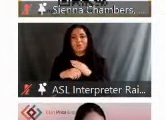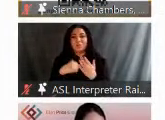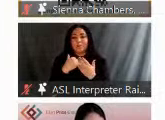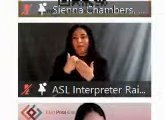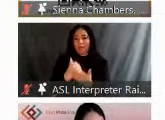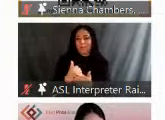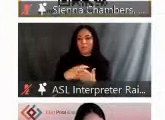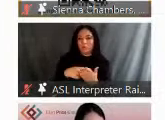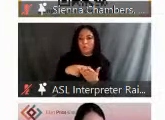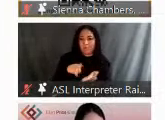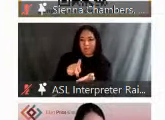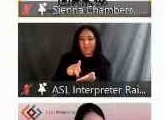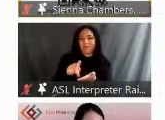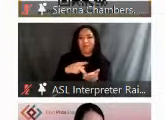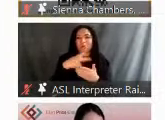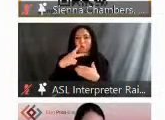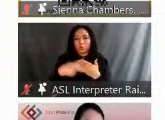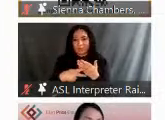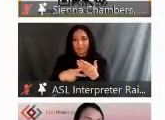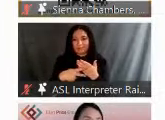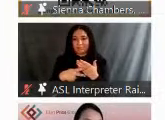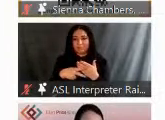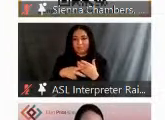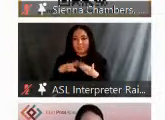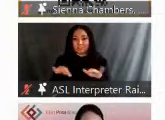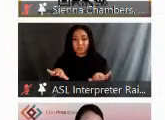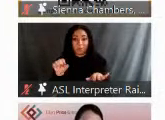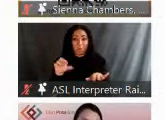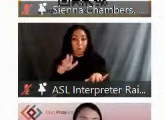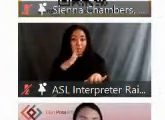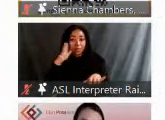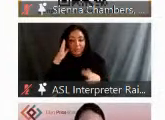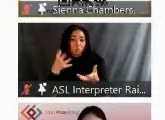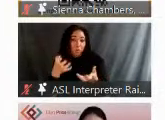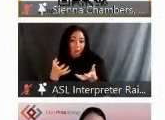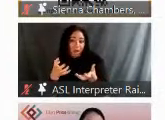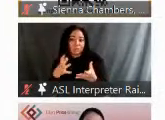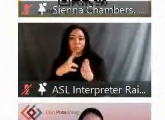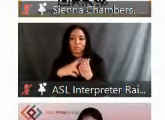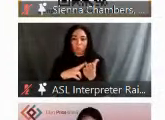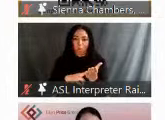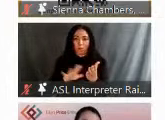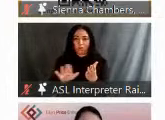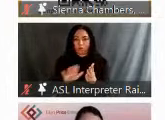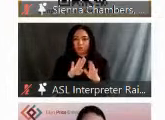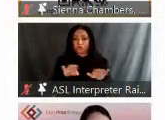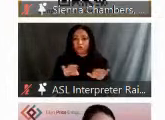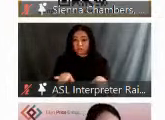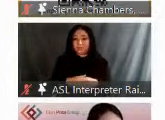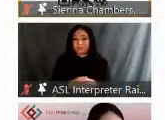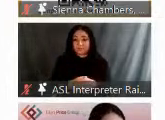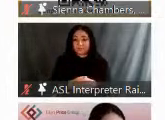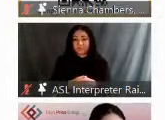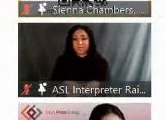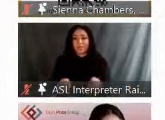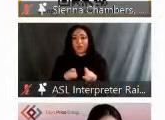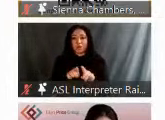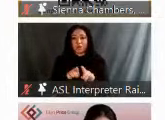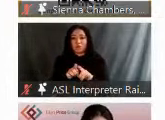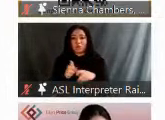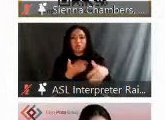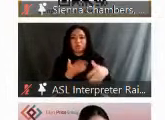the programs that the child or the parent want to enroll the child. And also they include social